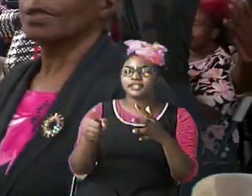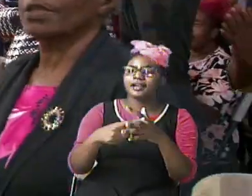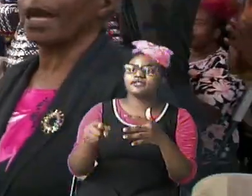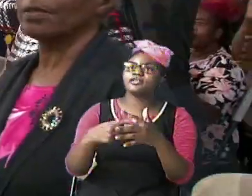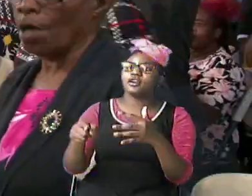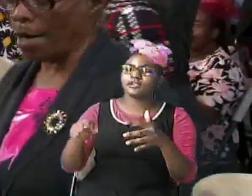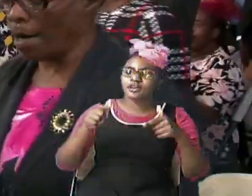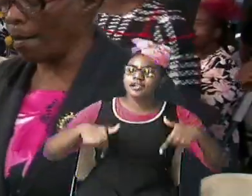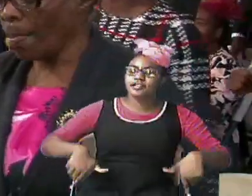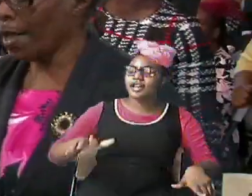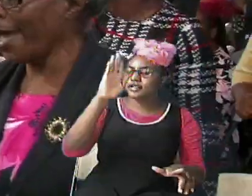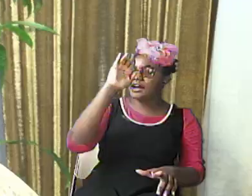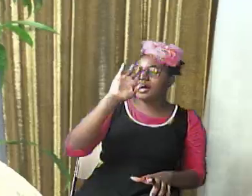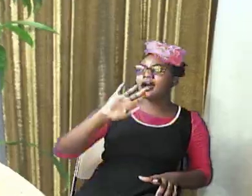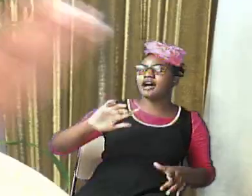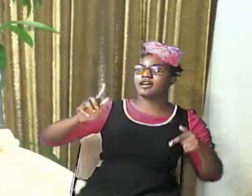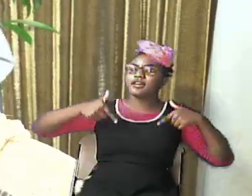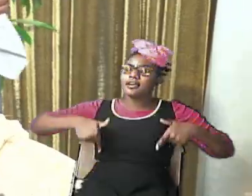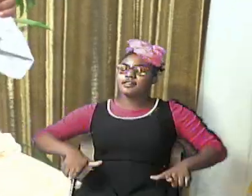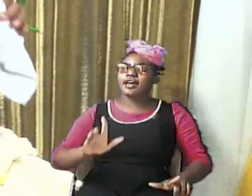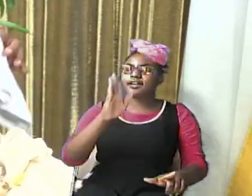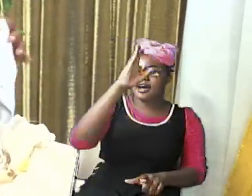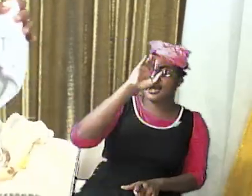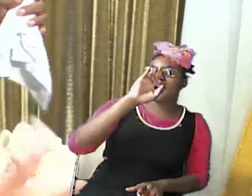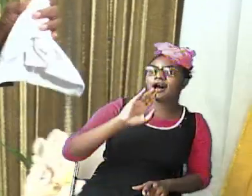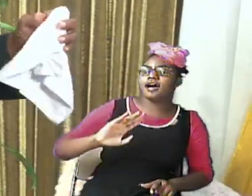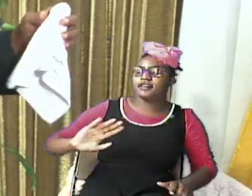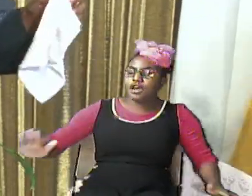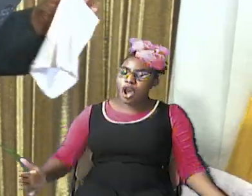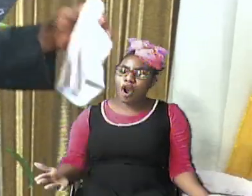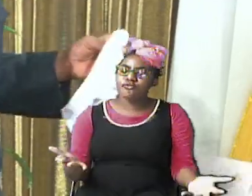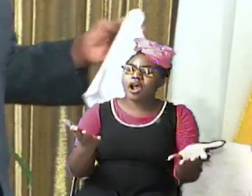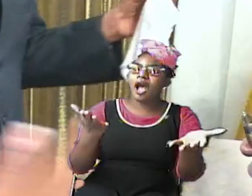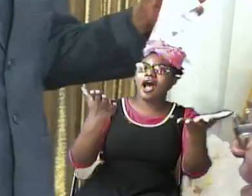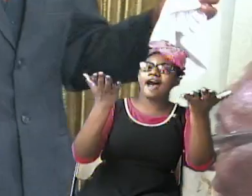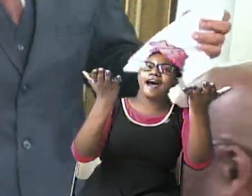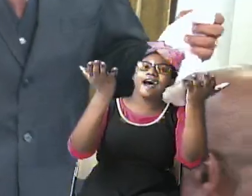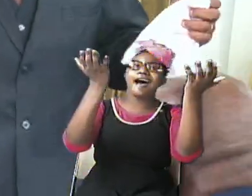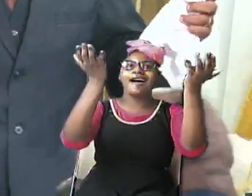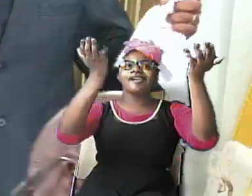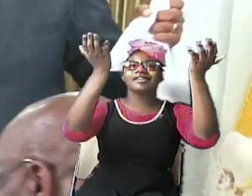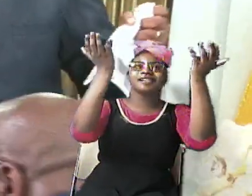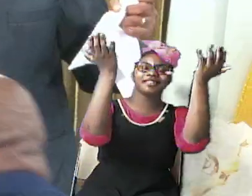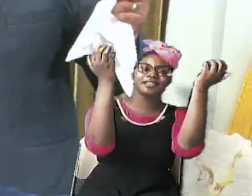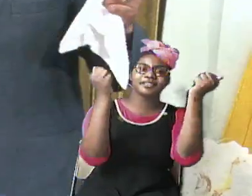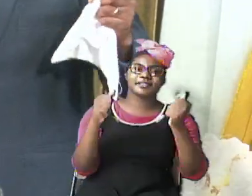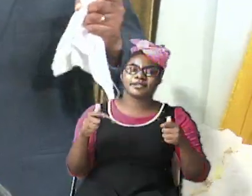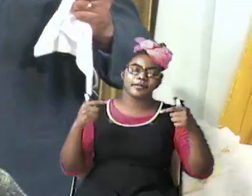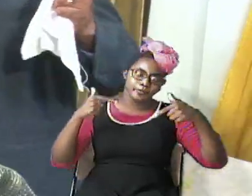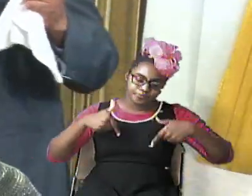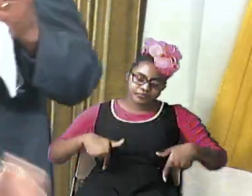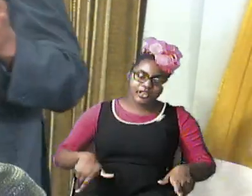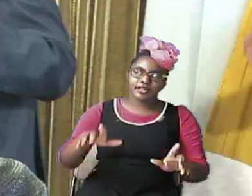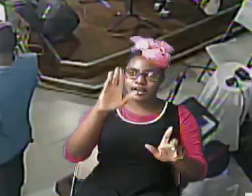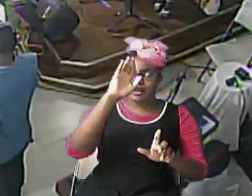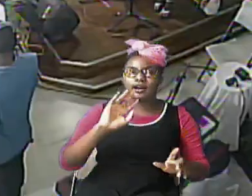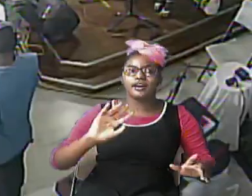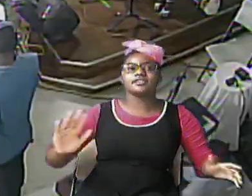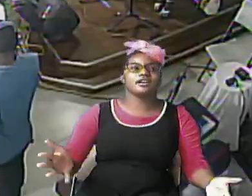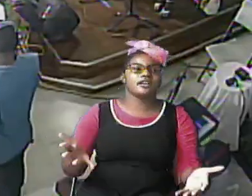Oh, one last time. One last time. Oh, let God